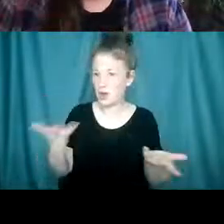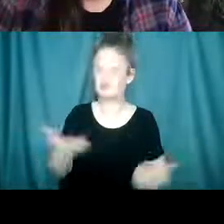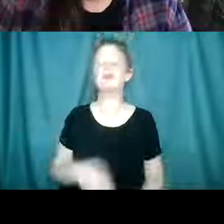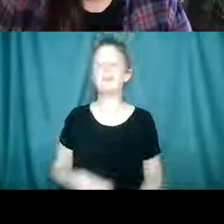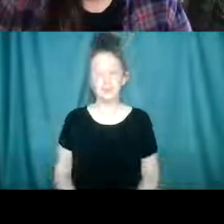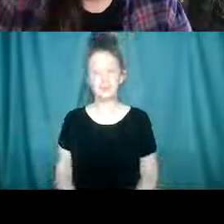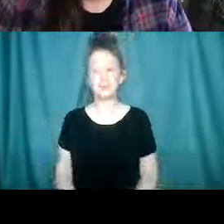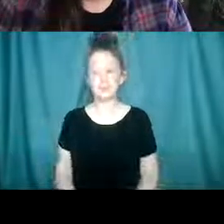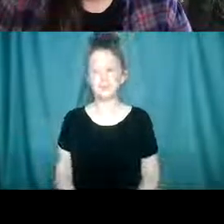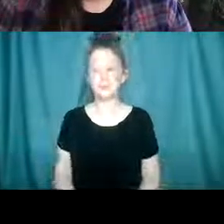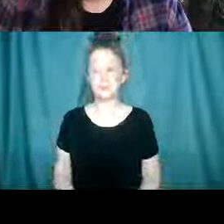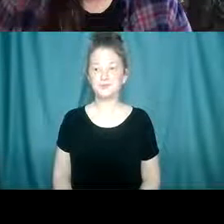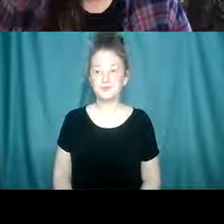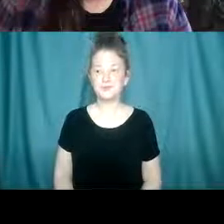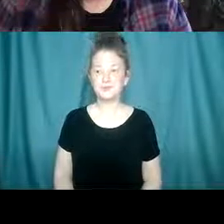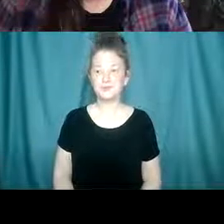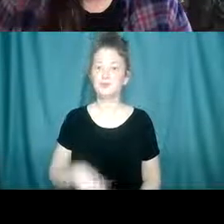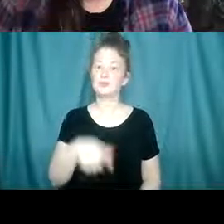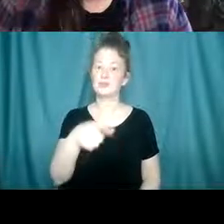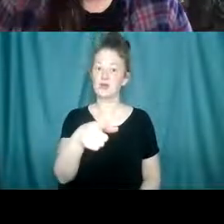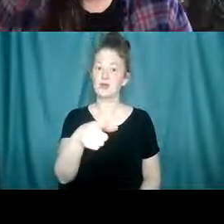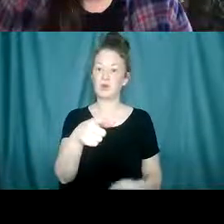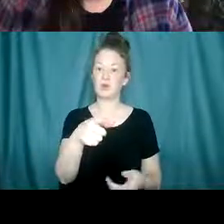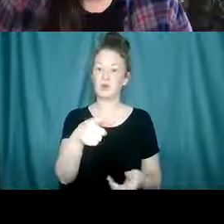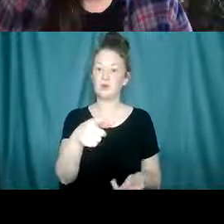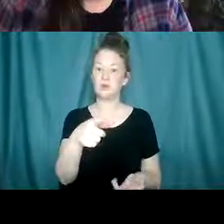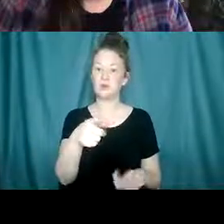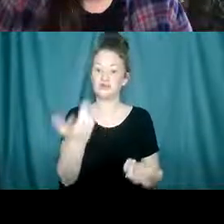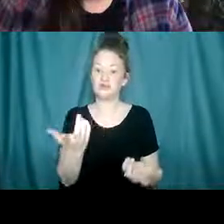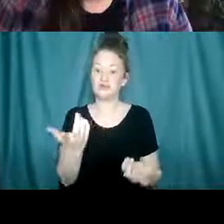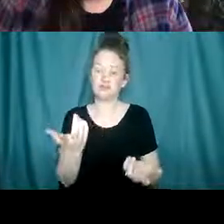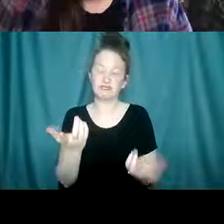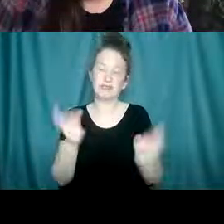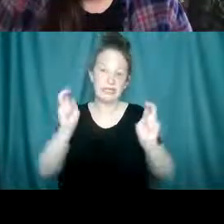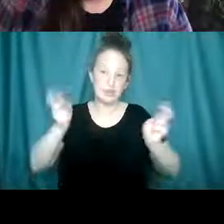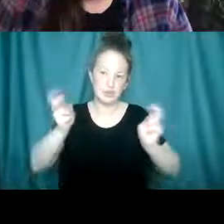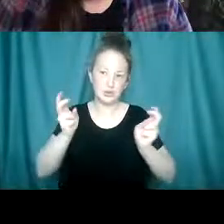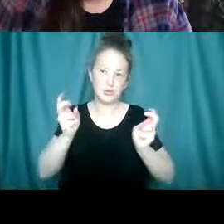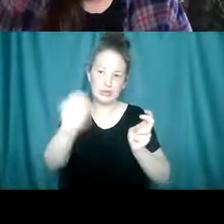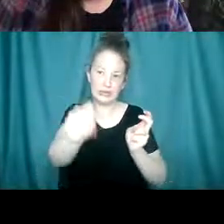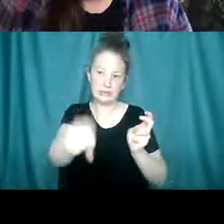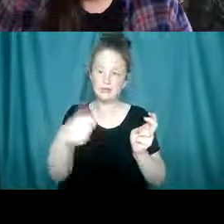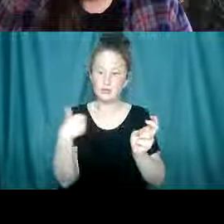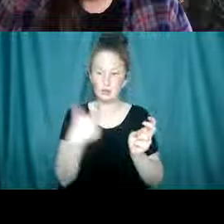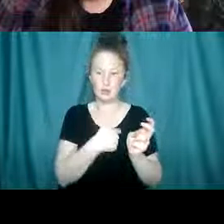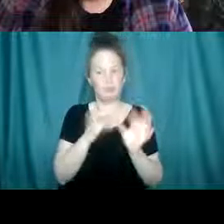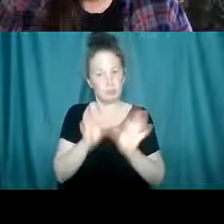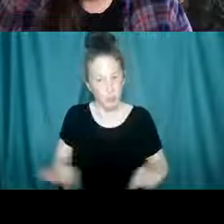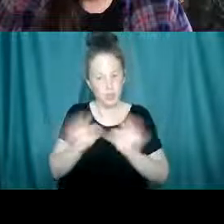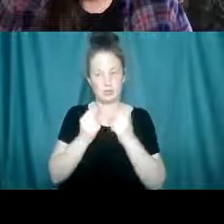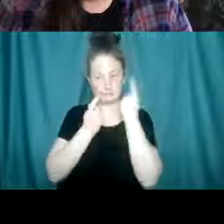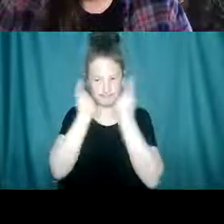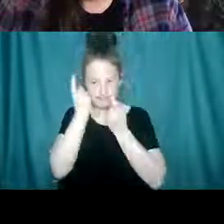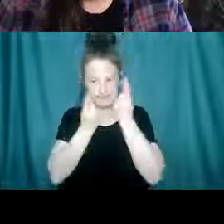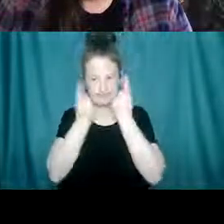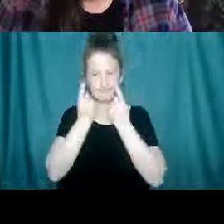Yeah, so this is another major issue that we really need to consider the caprocks,